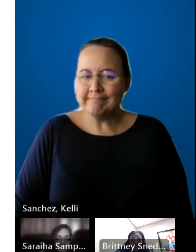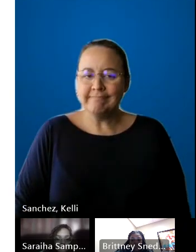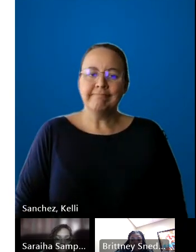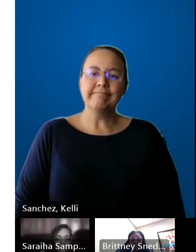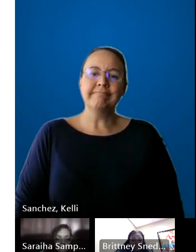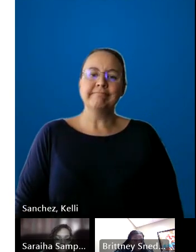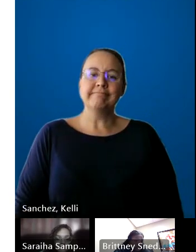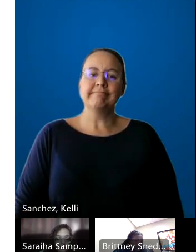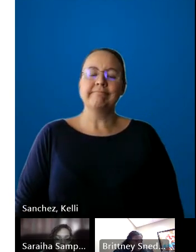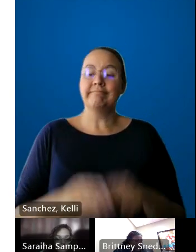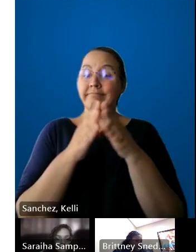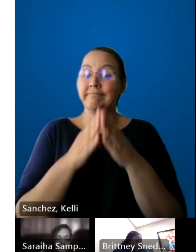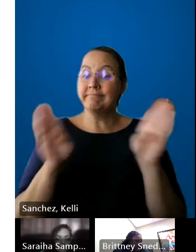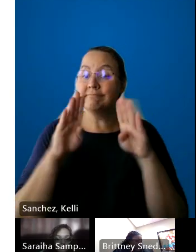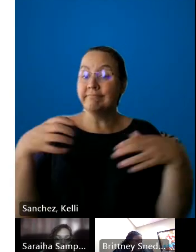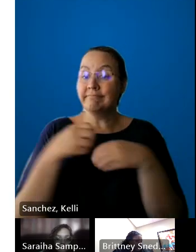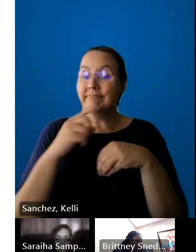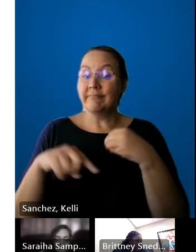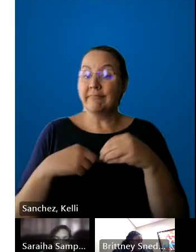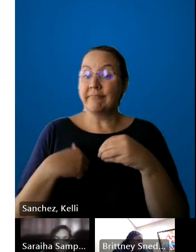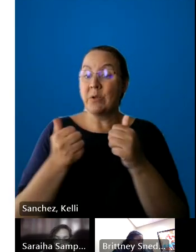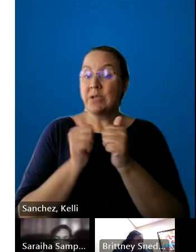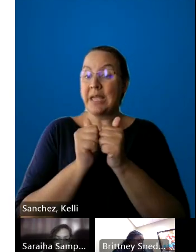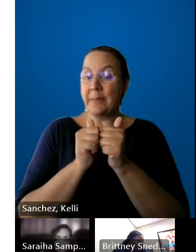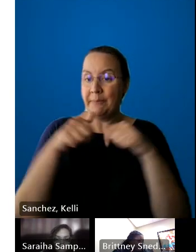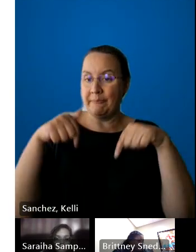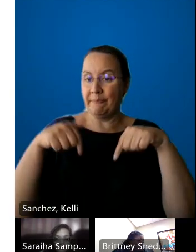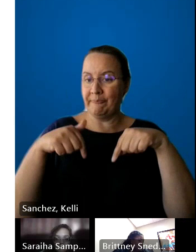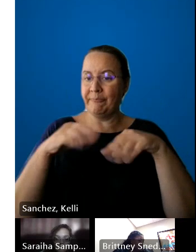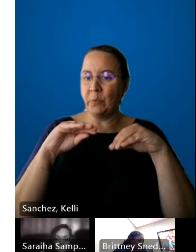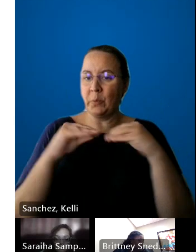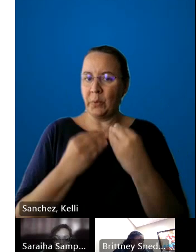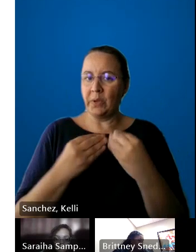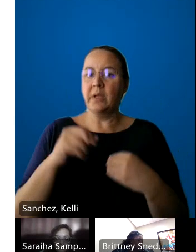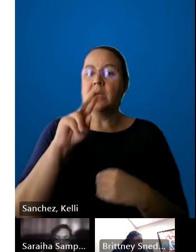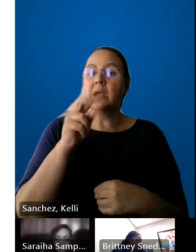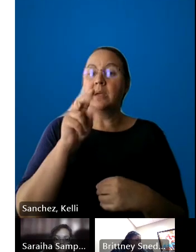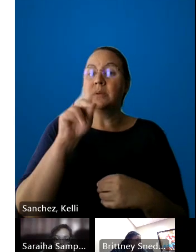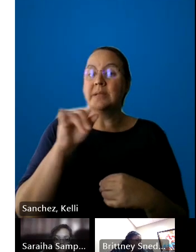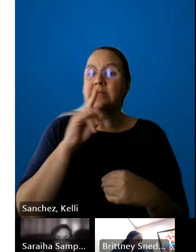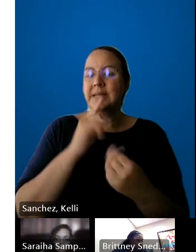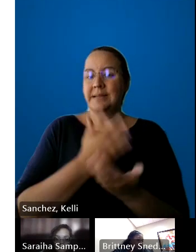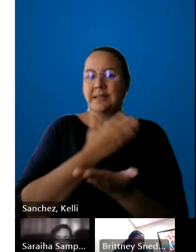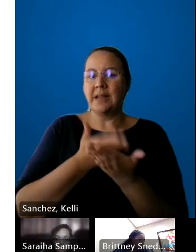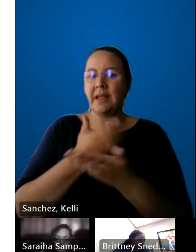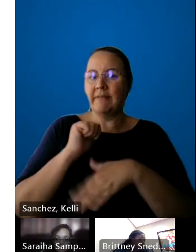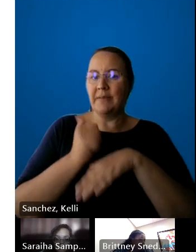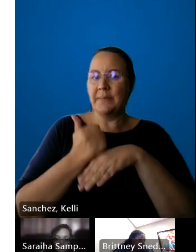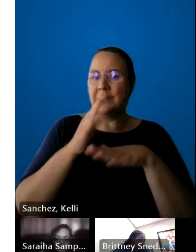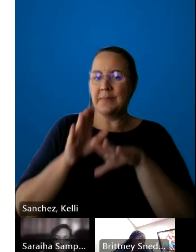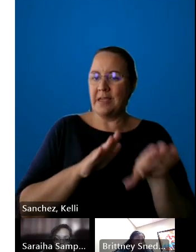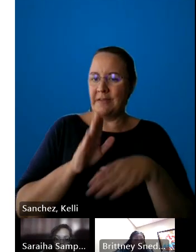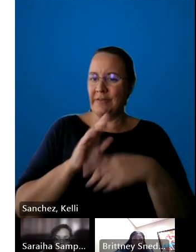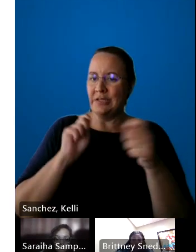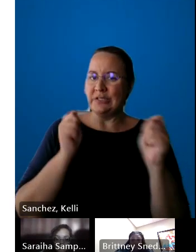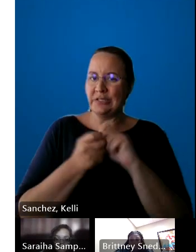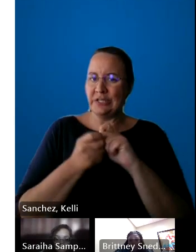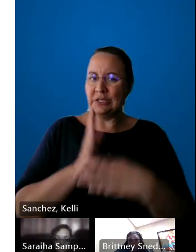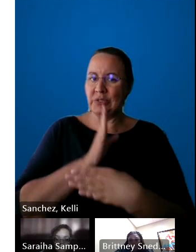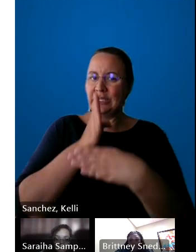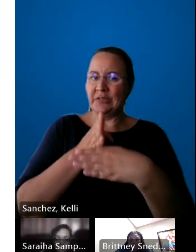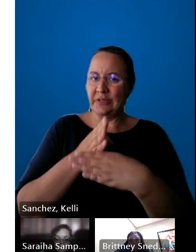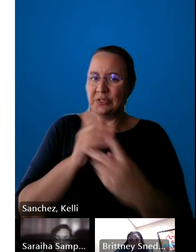So a little overview over our campaign. Our Unshame Kentucky is an evidence-based behavior change